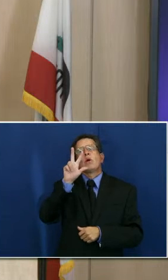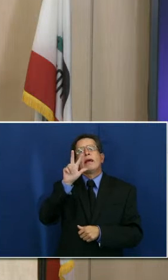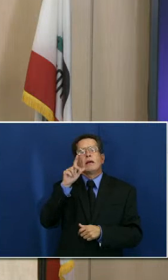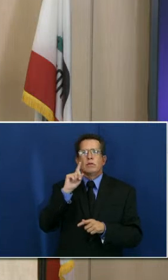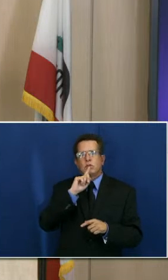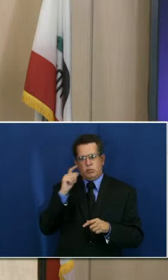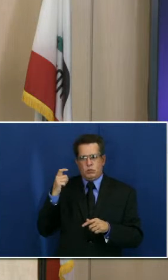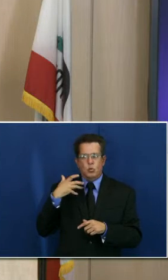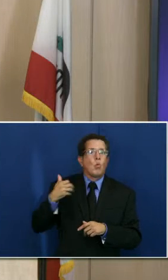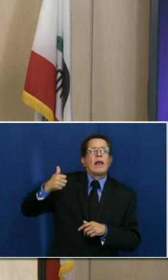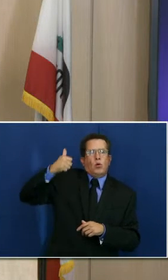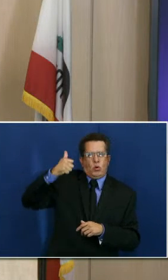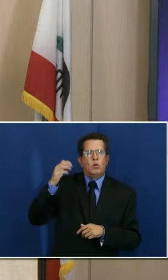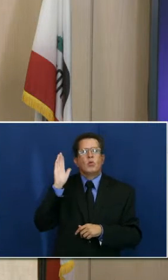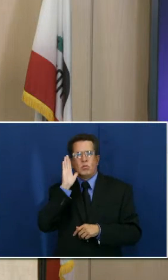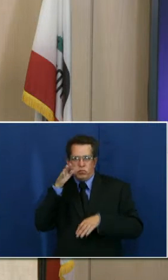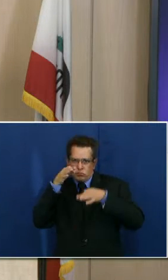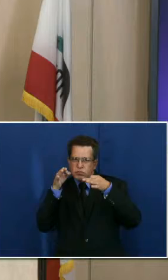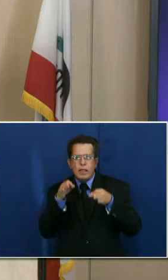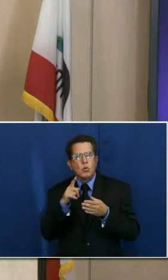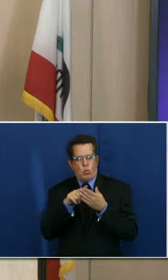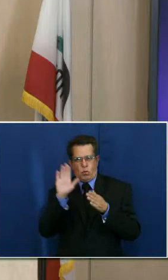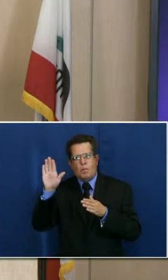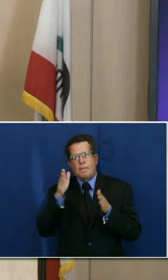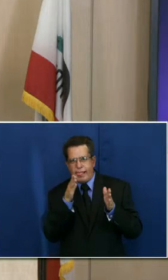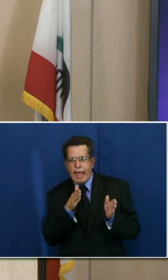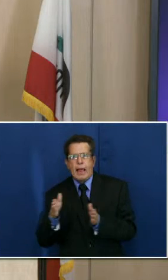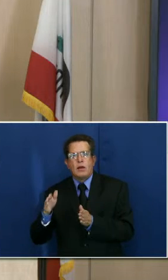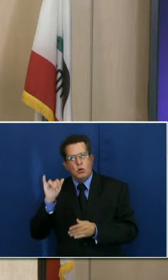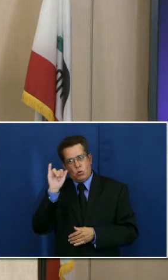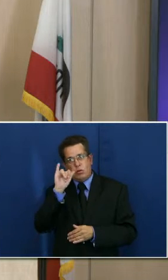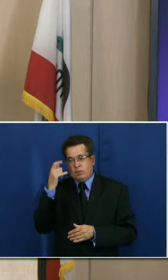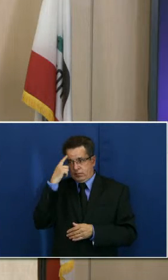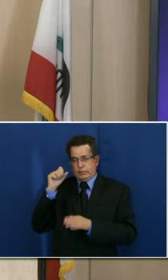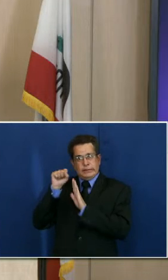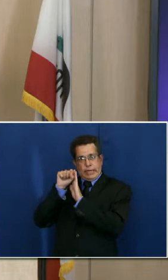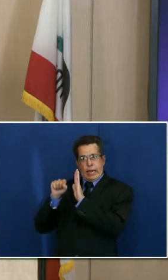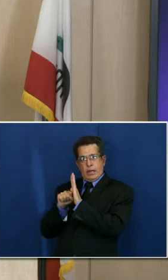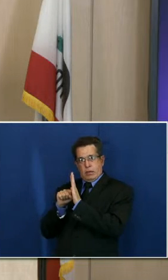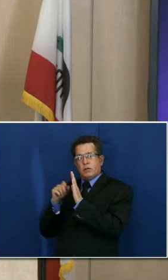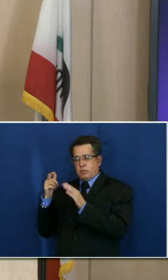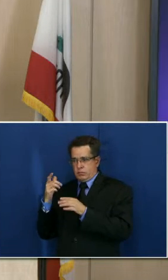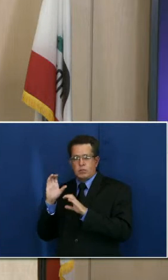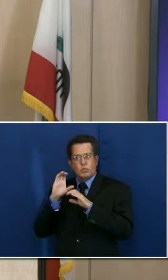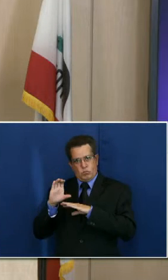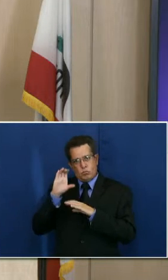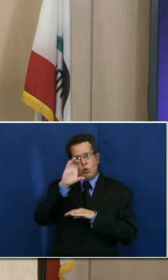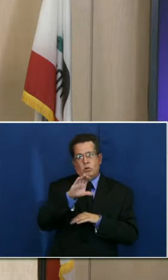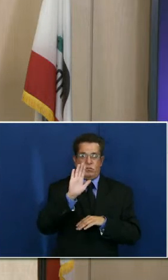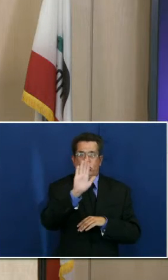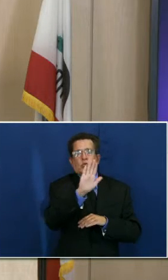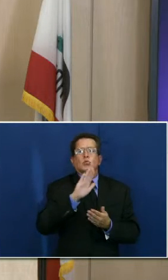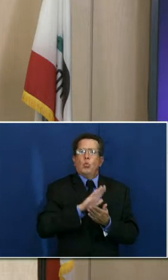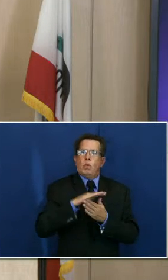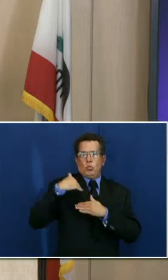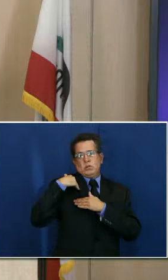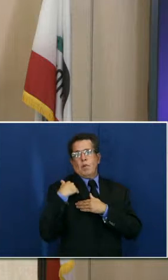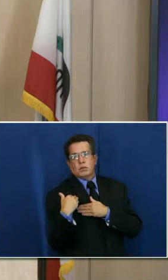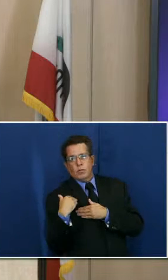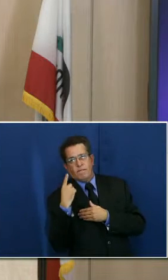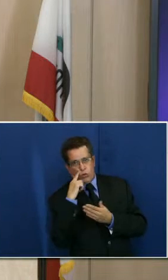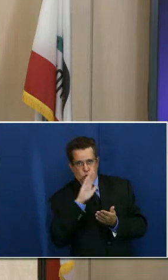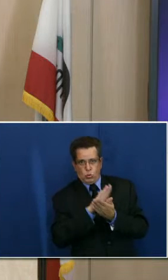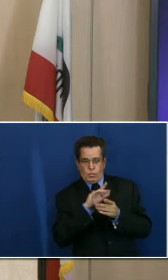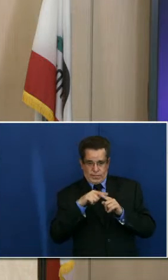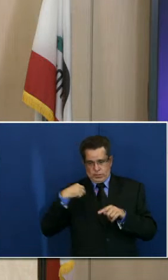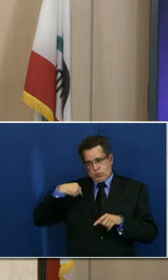important to point out that although the state guidance puts the onus on schools for testing of personnel on the schools, we believe it is important as a